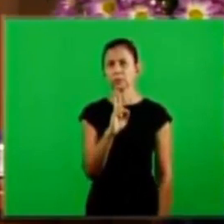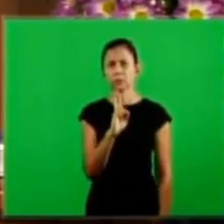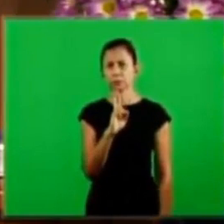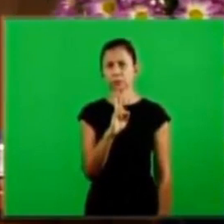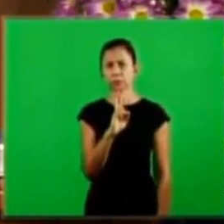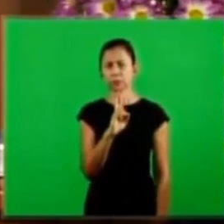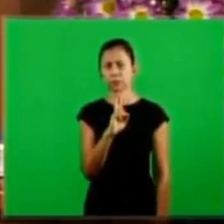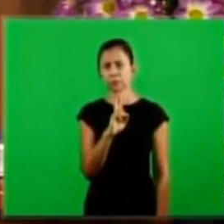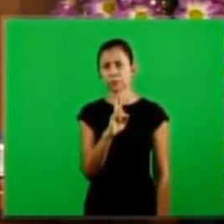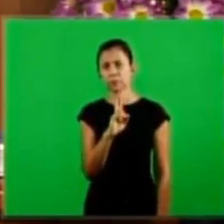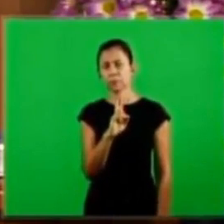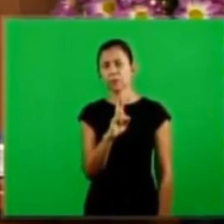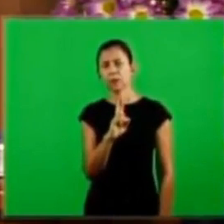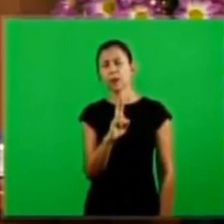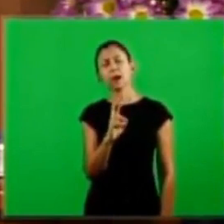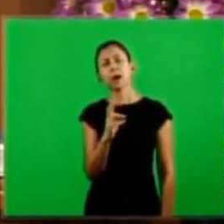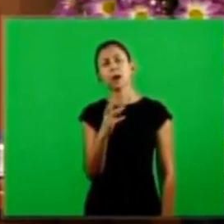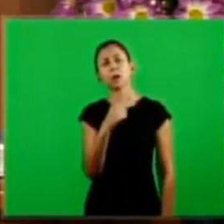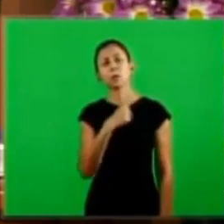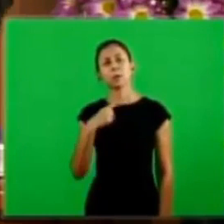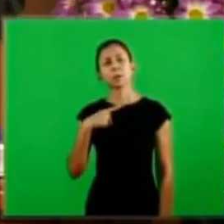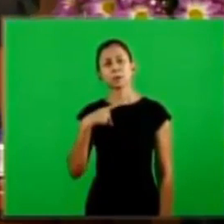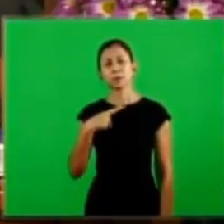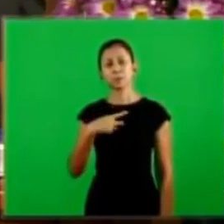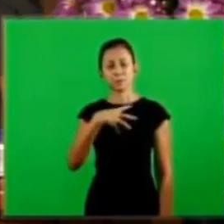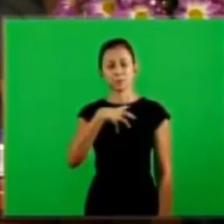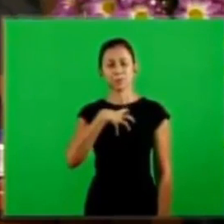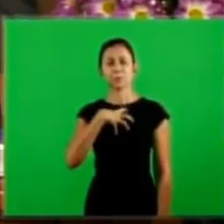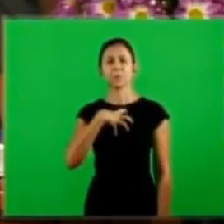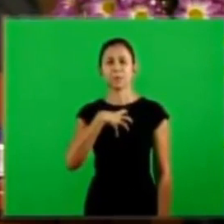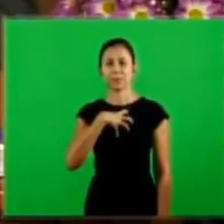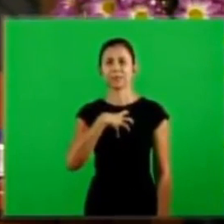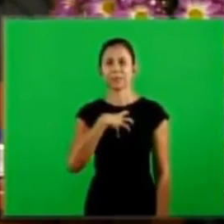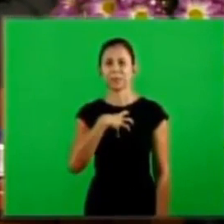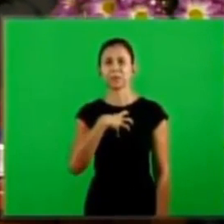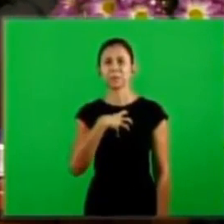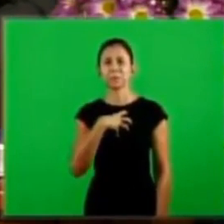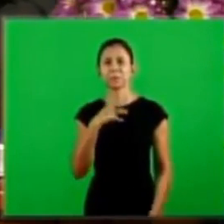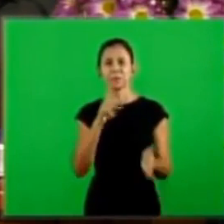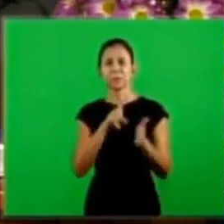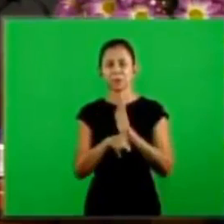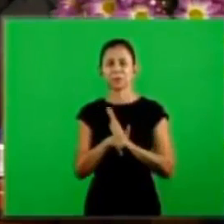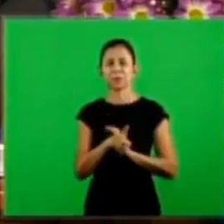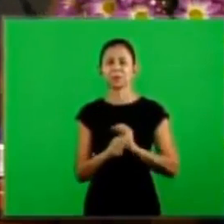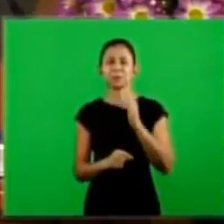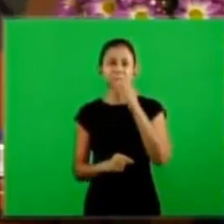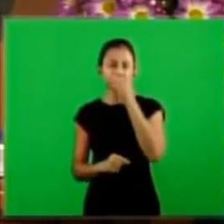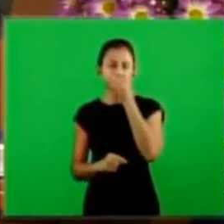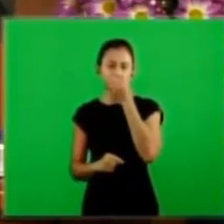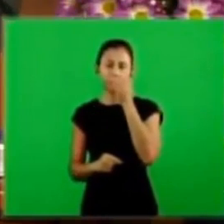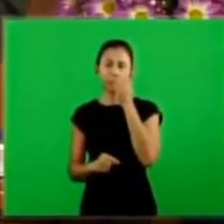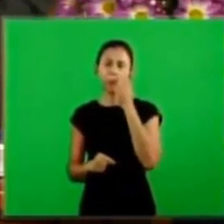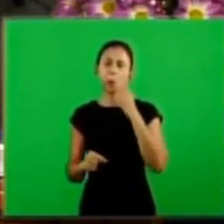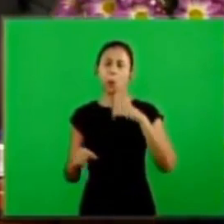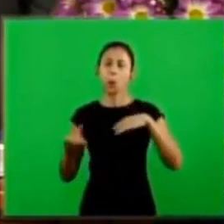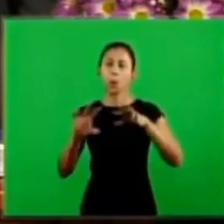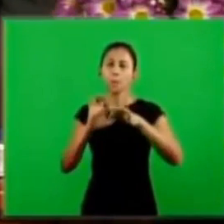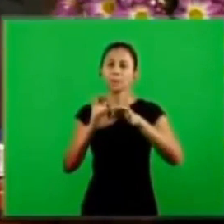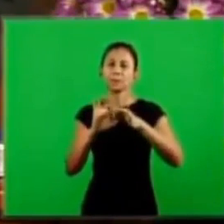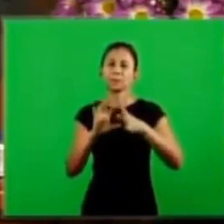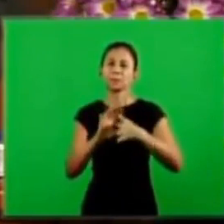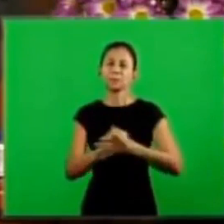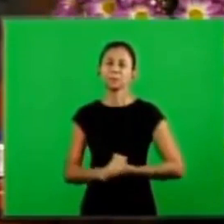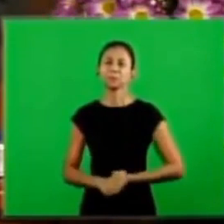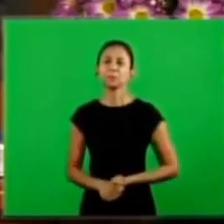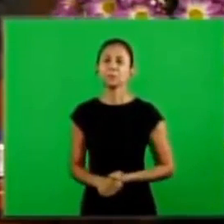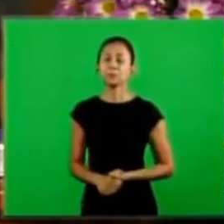to the question, and I want to hear the answer from a pastor which is in Bahia, in Brazil, about